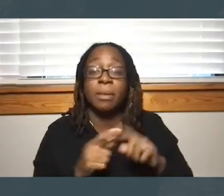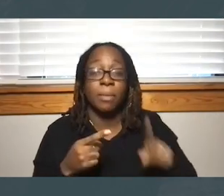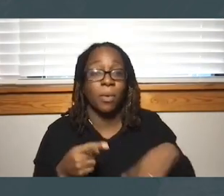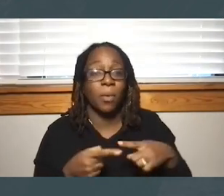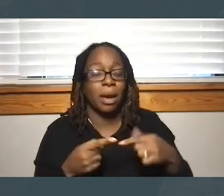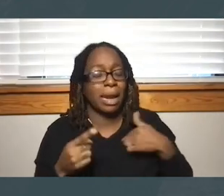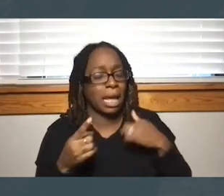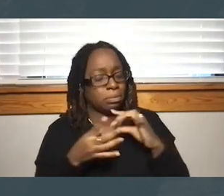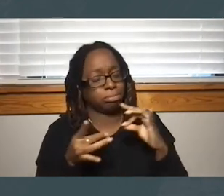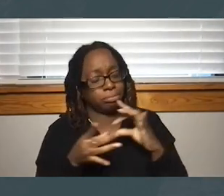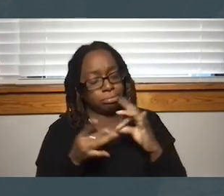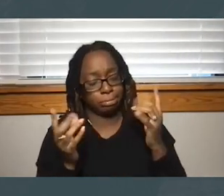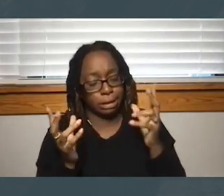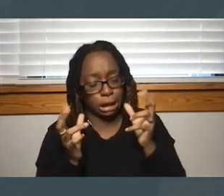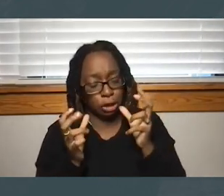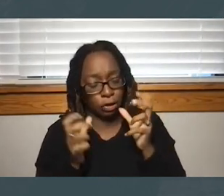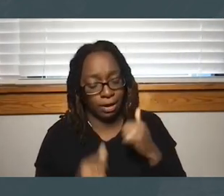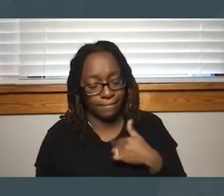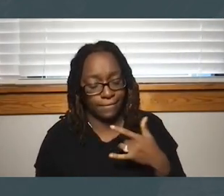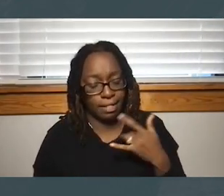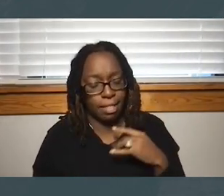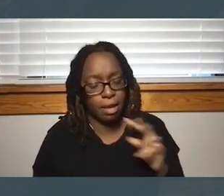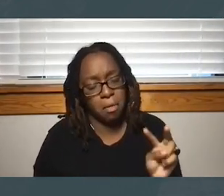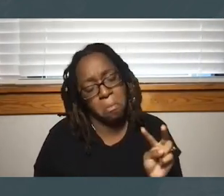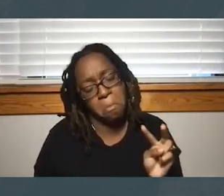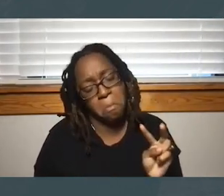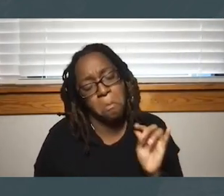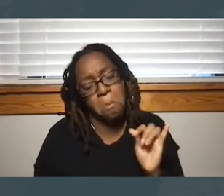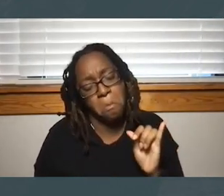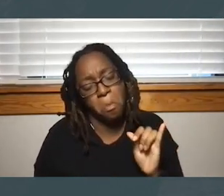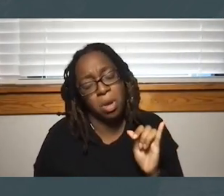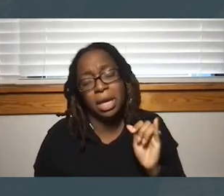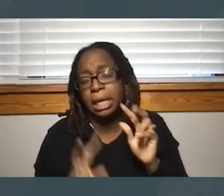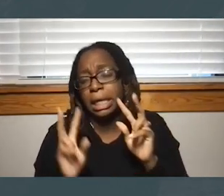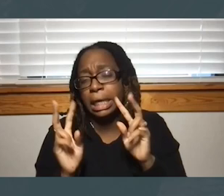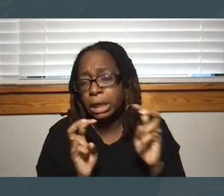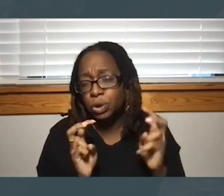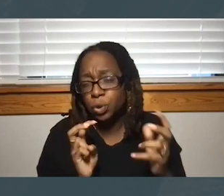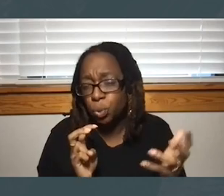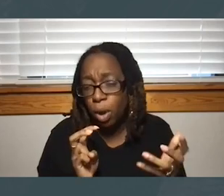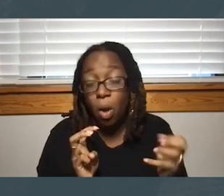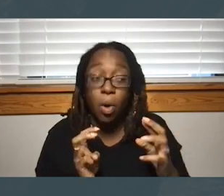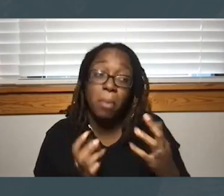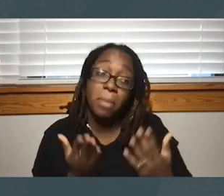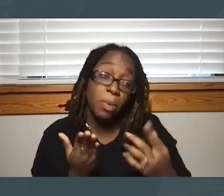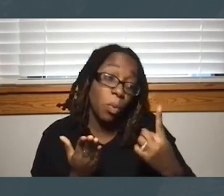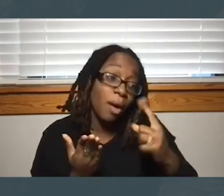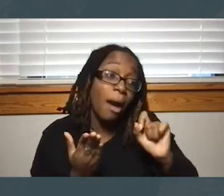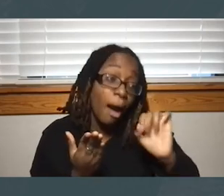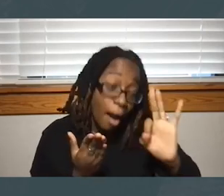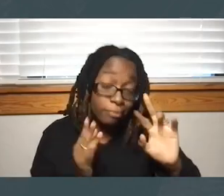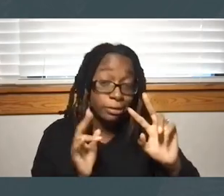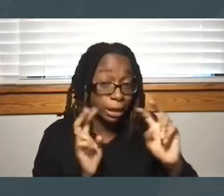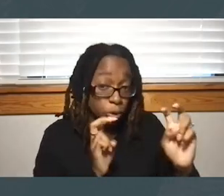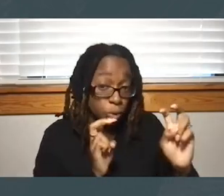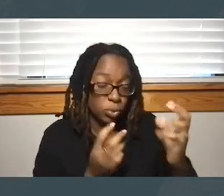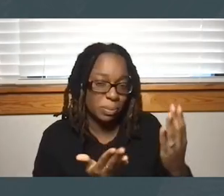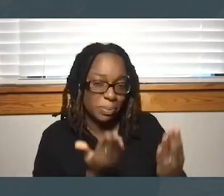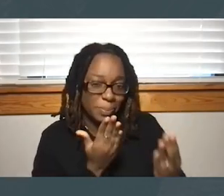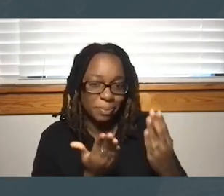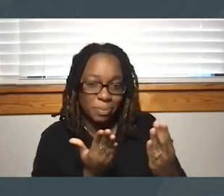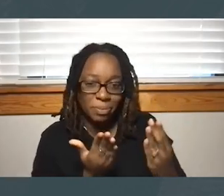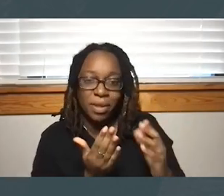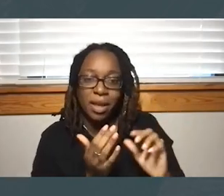thinking, okay, so then actually, what the issue is, or one of the issues might be, how